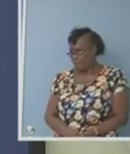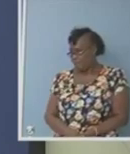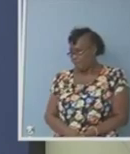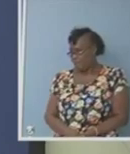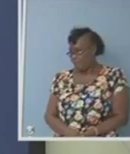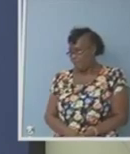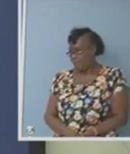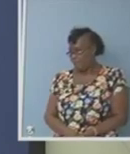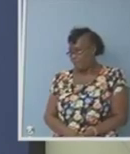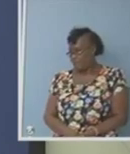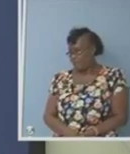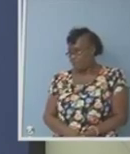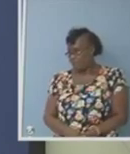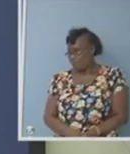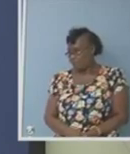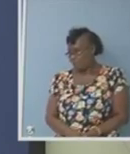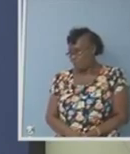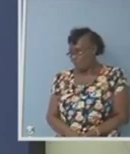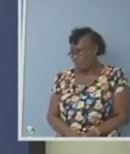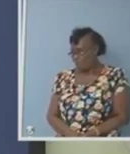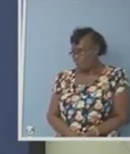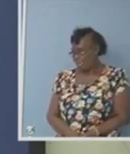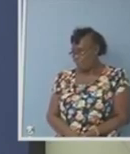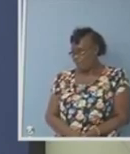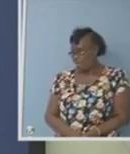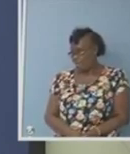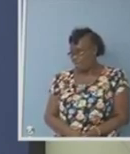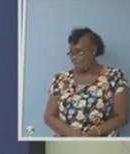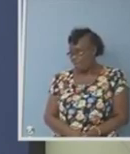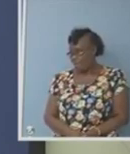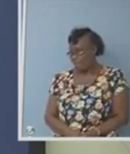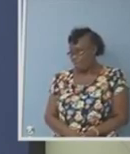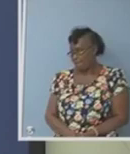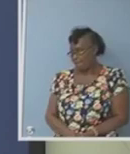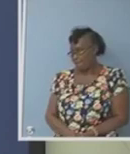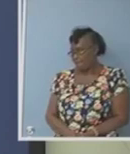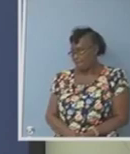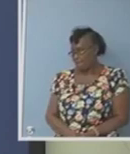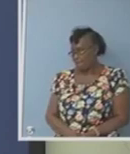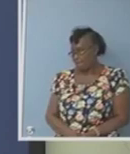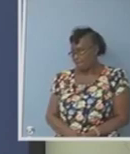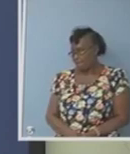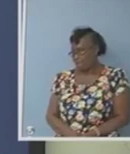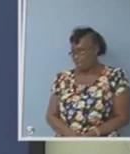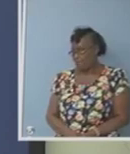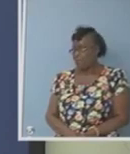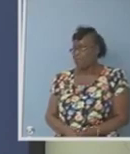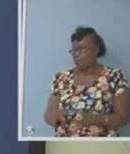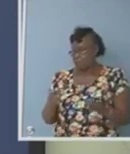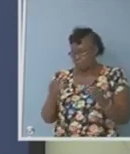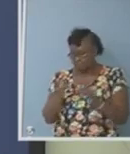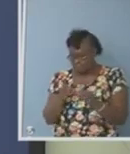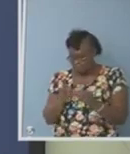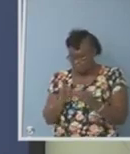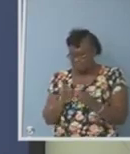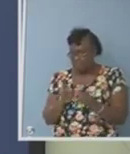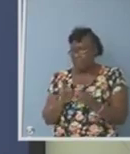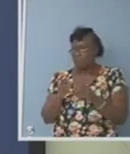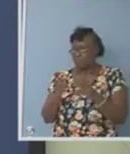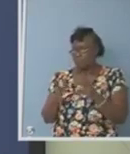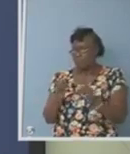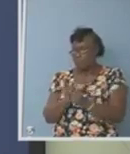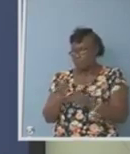season, that really highlights the problem. So we will be meeting with the hoteliers